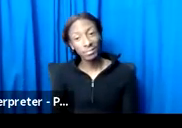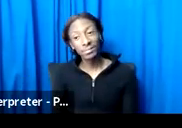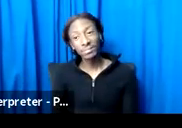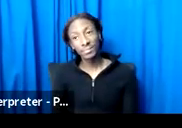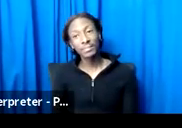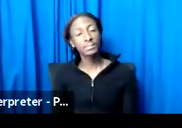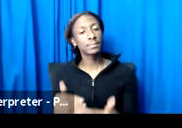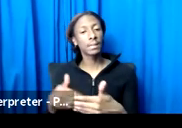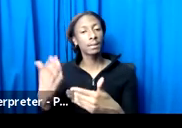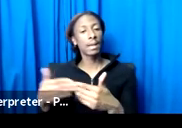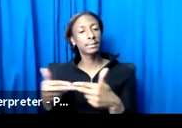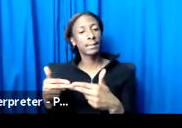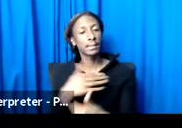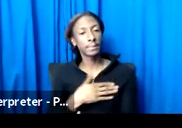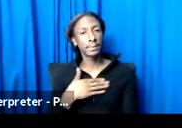slide, please.